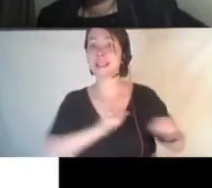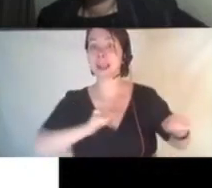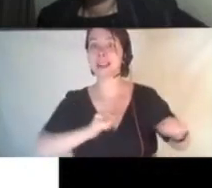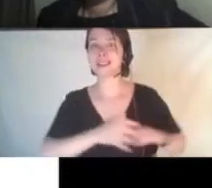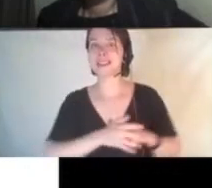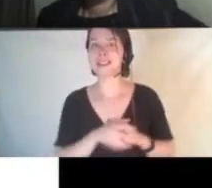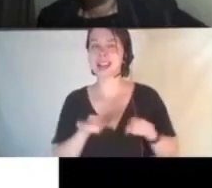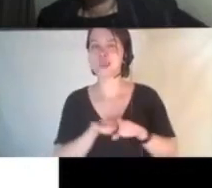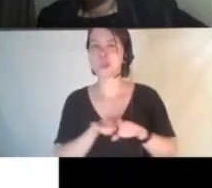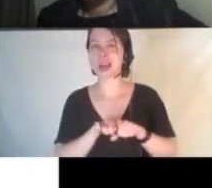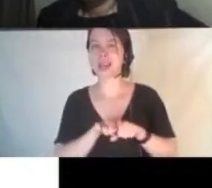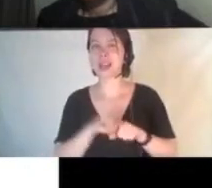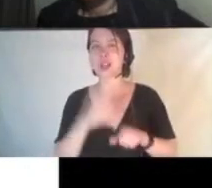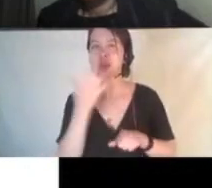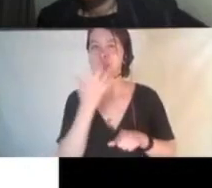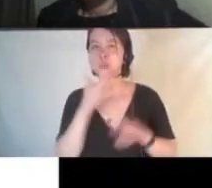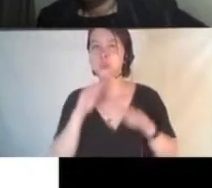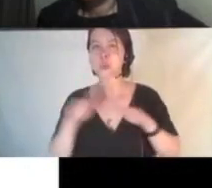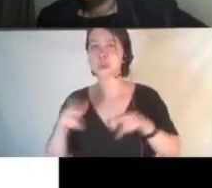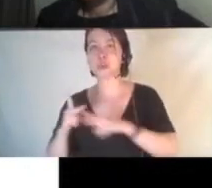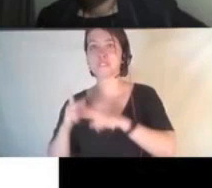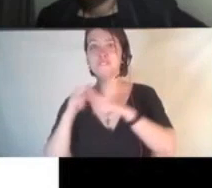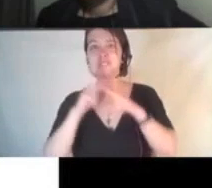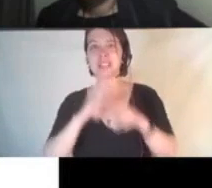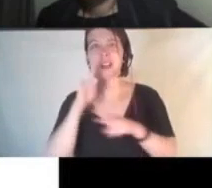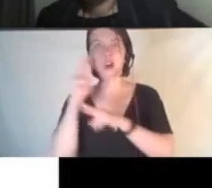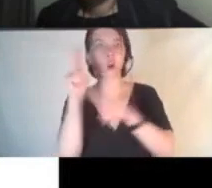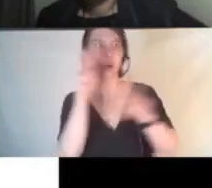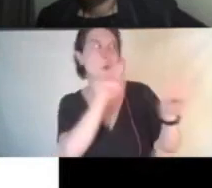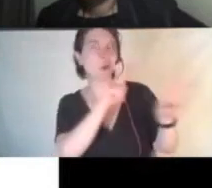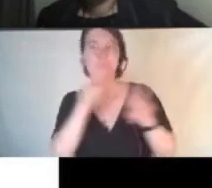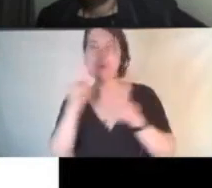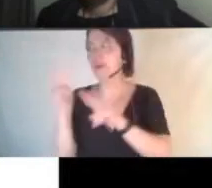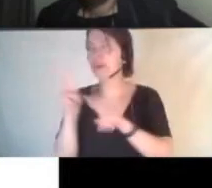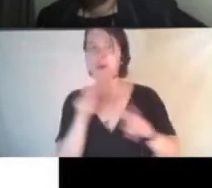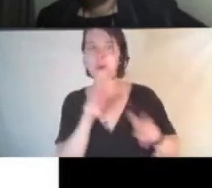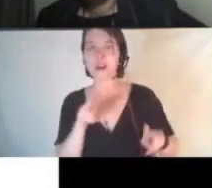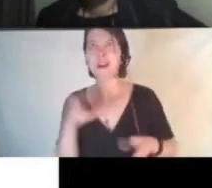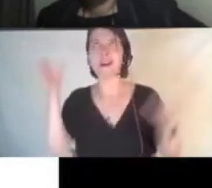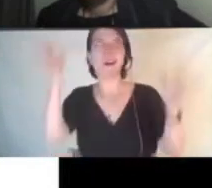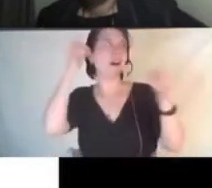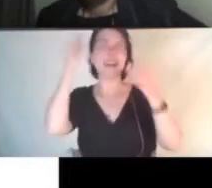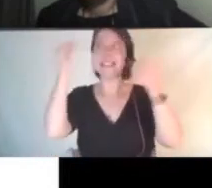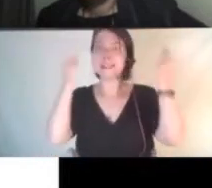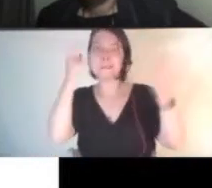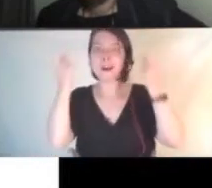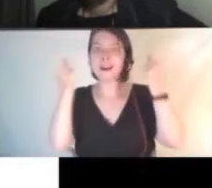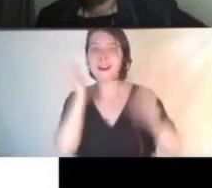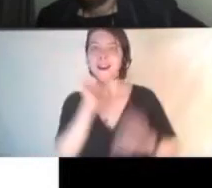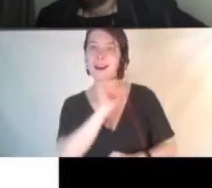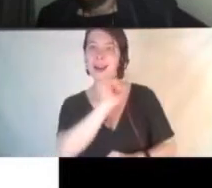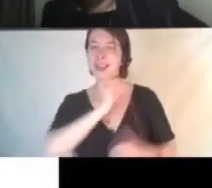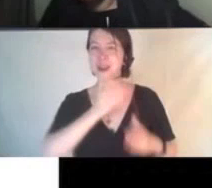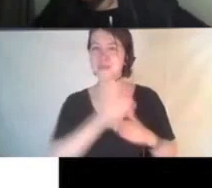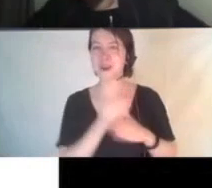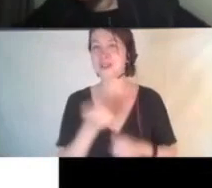that came, and they were looking at the work and they seemed to be inspired by some work. Yeah, so